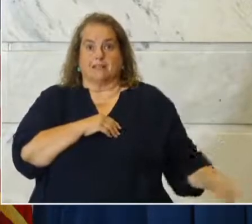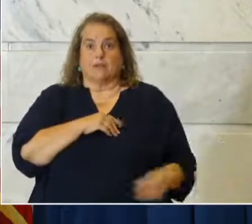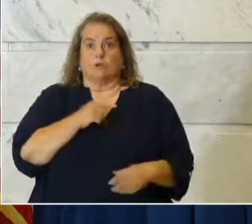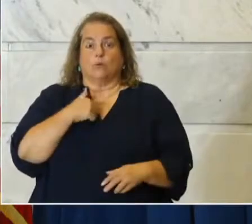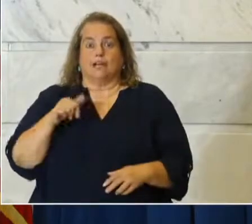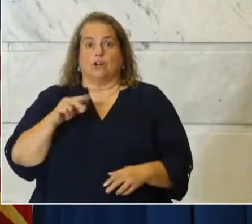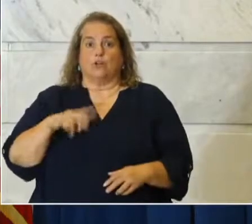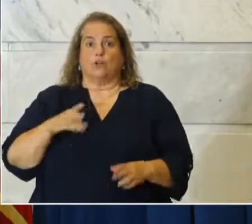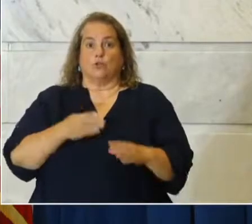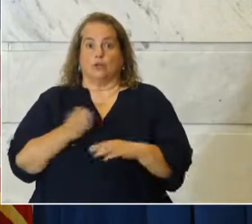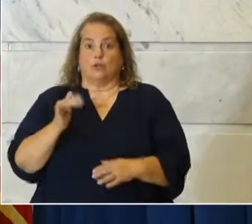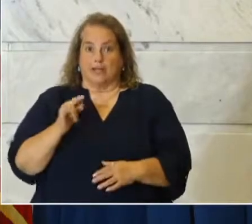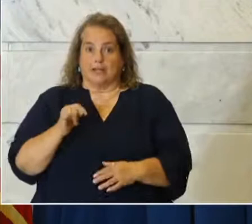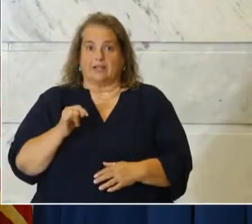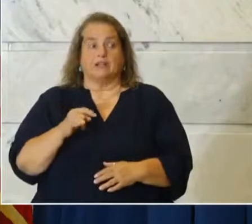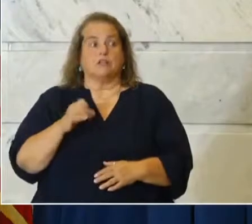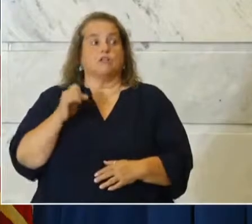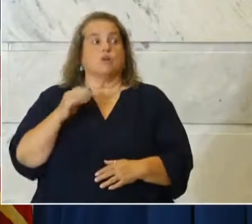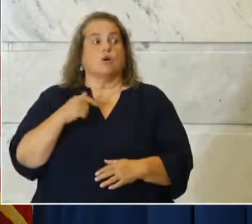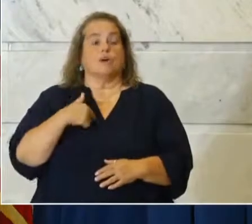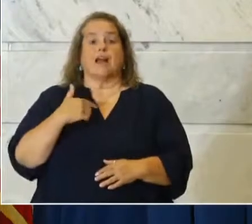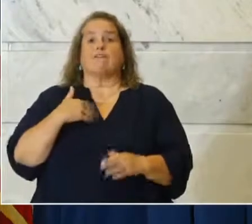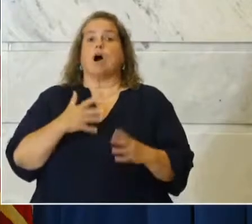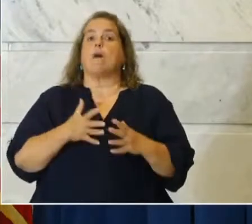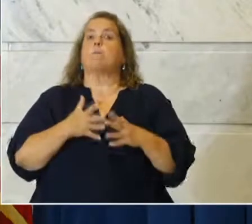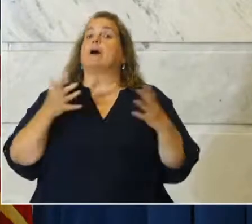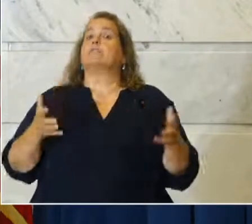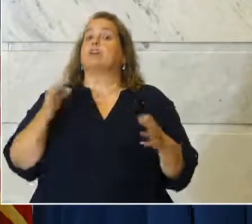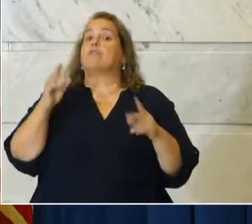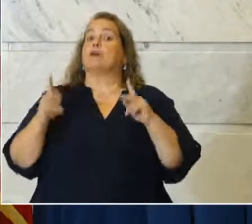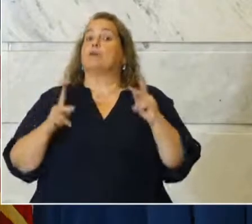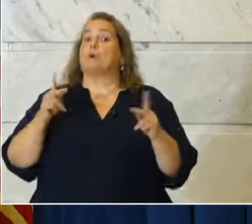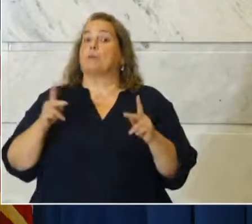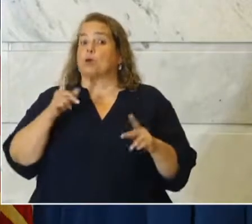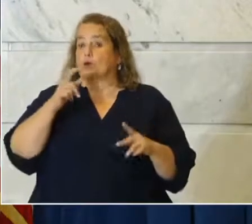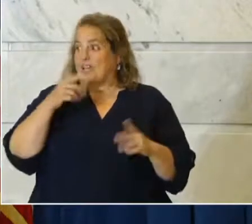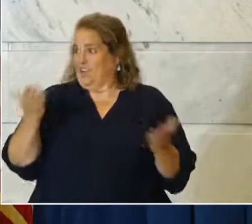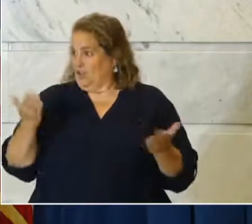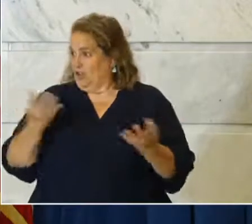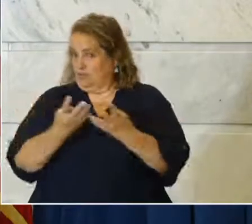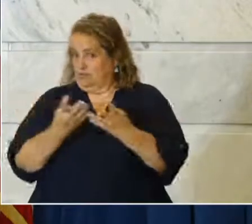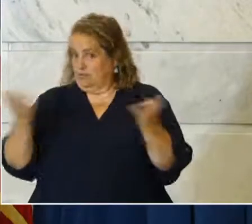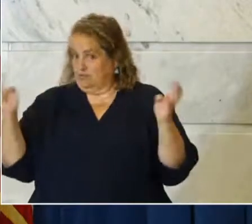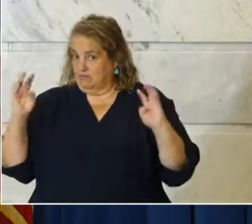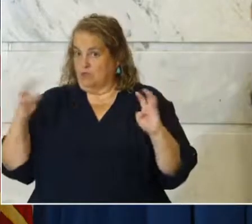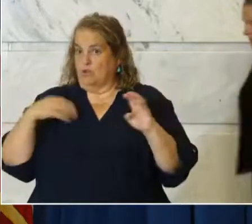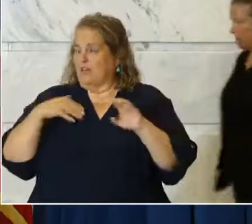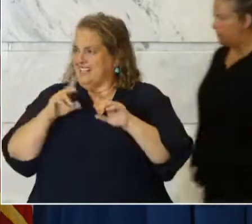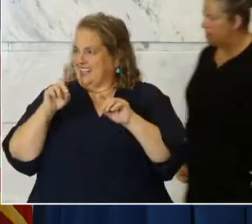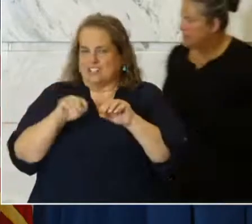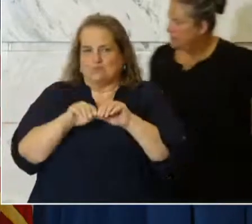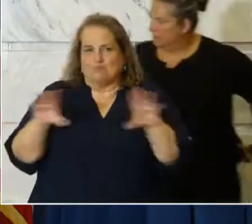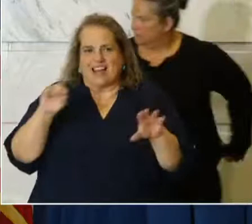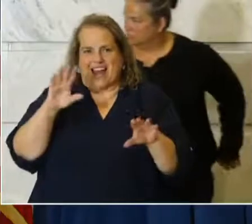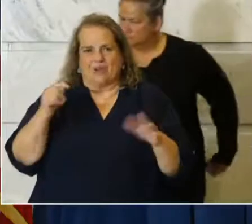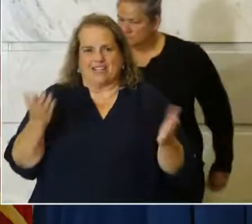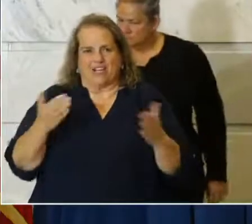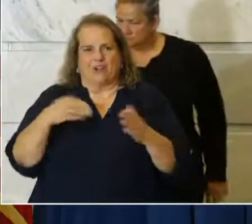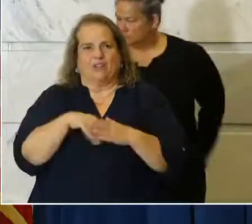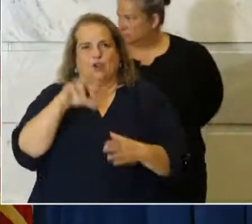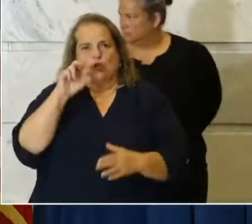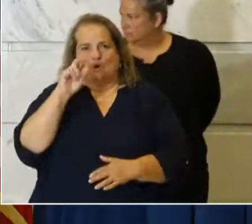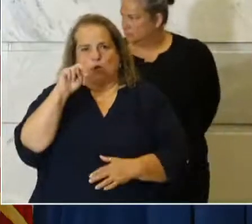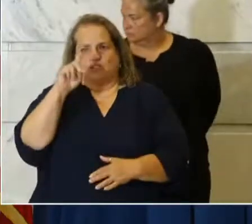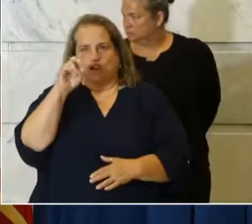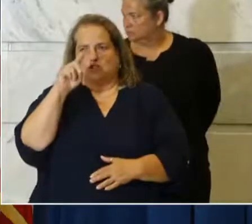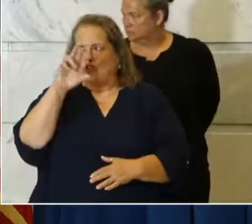it themselves. We got a whole bunch of folks because we're in the rotunda and we can spread out a little more here with us, and I wish you could see